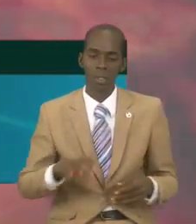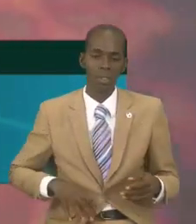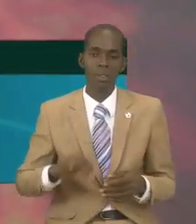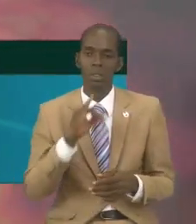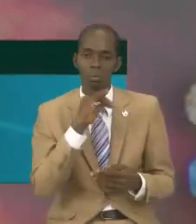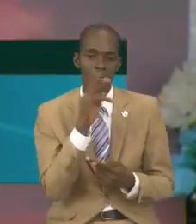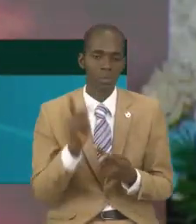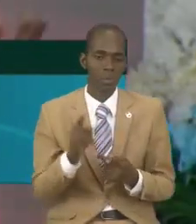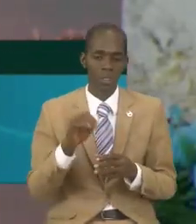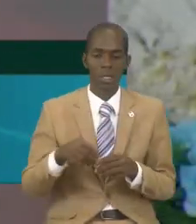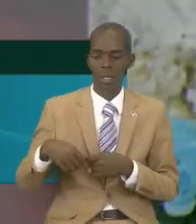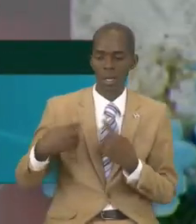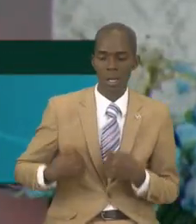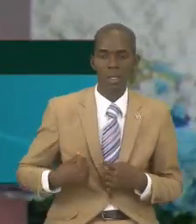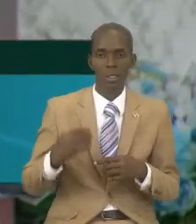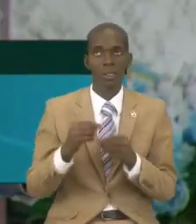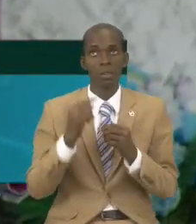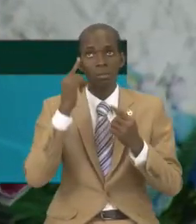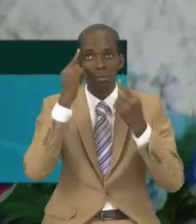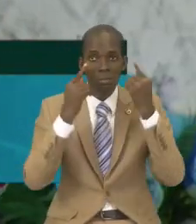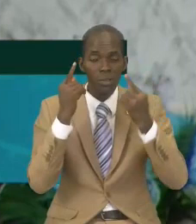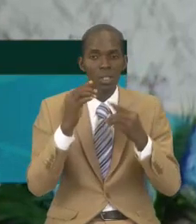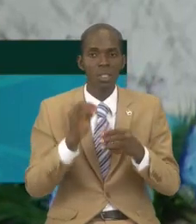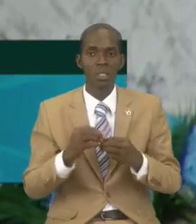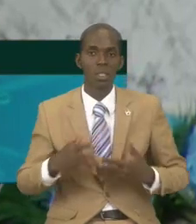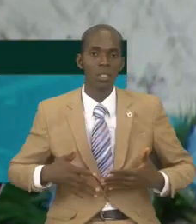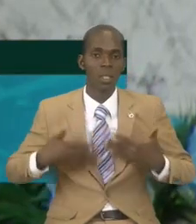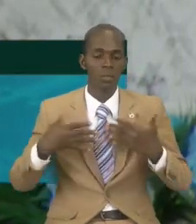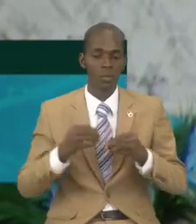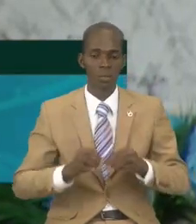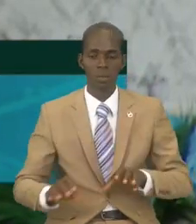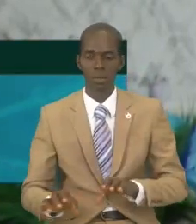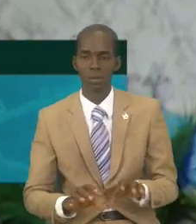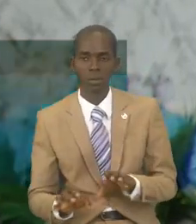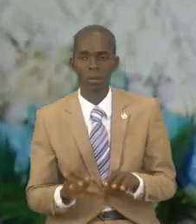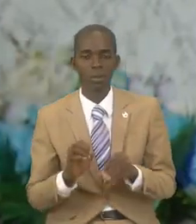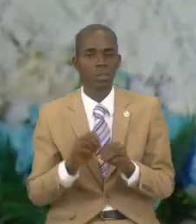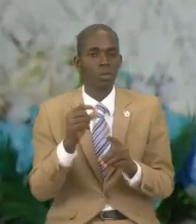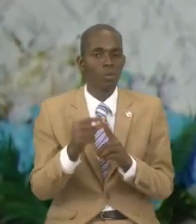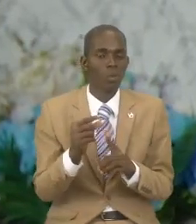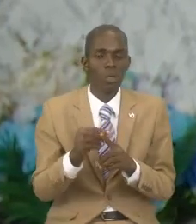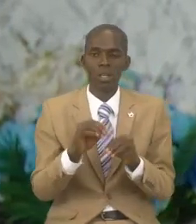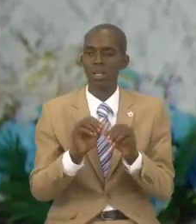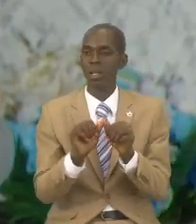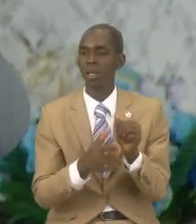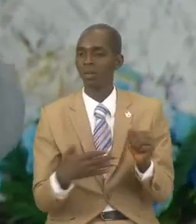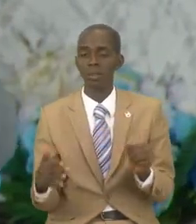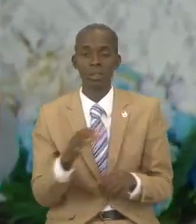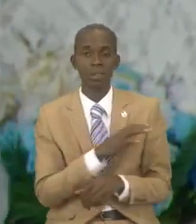thought, in life, in work, in everything.